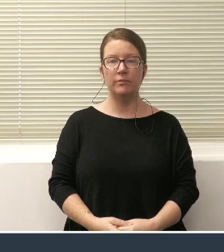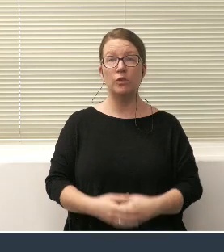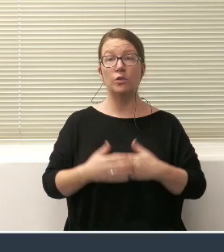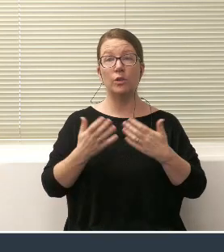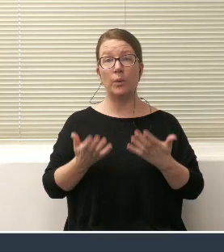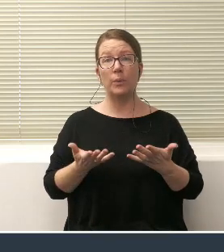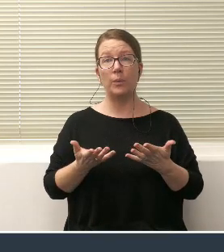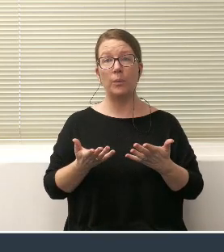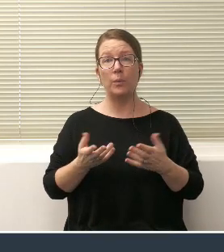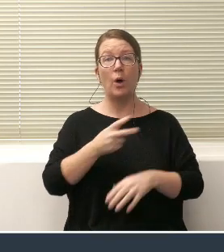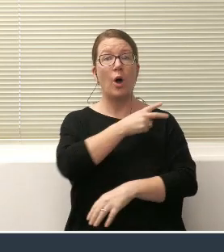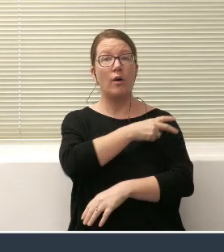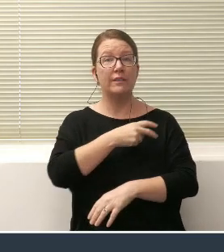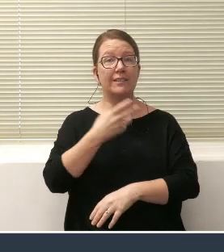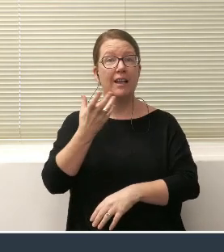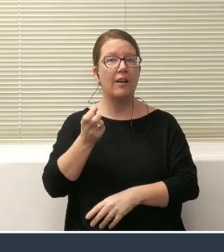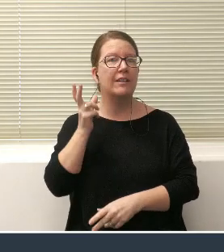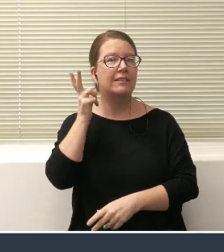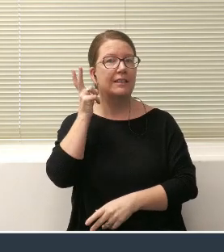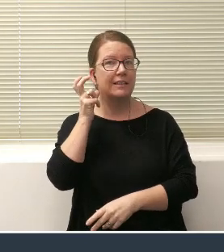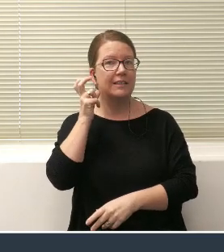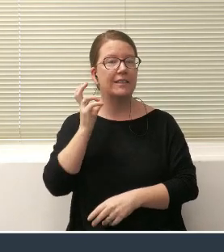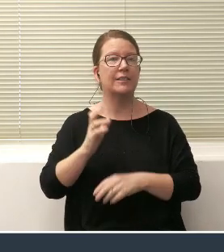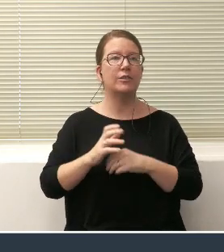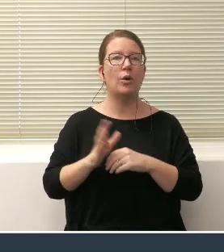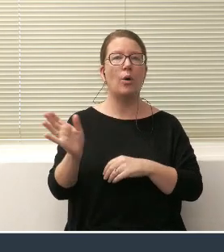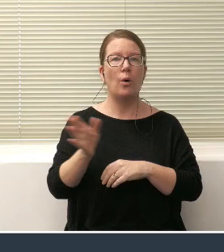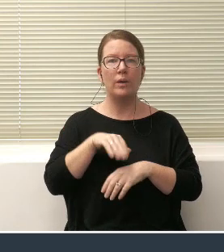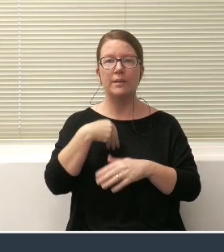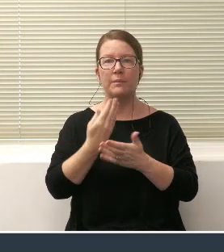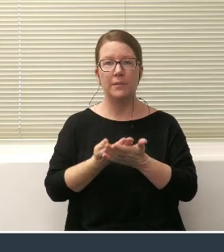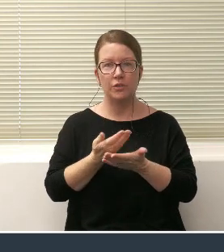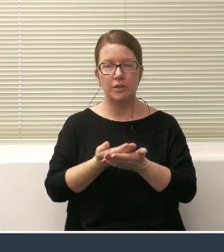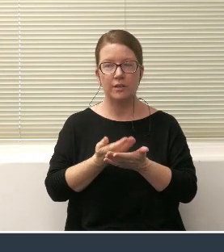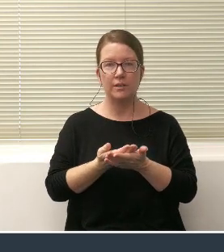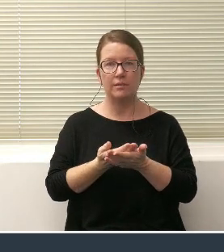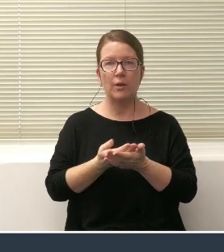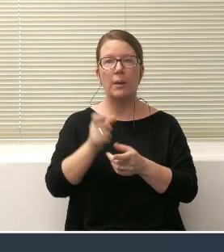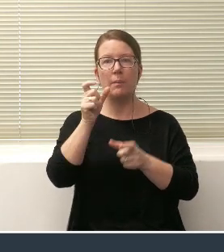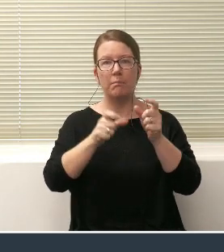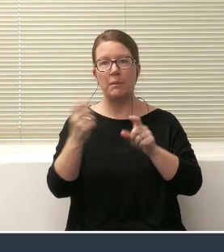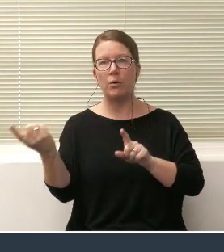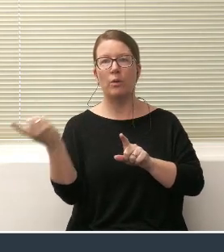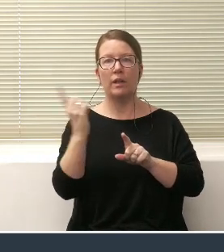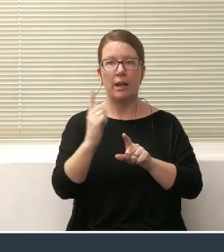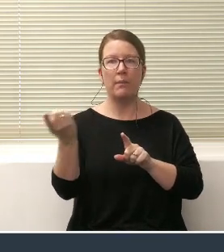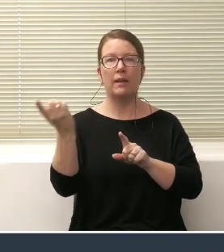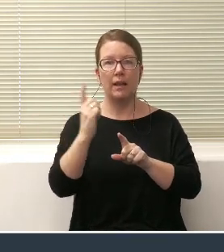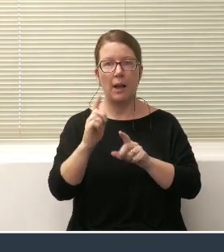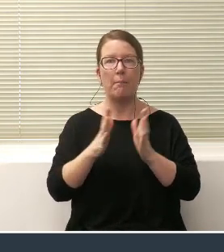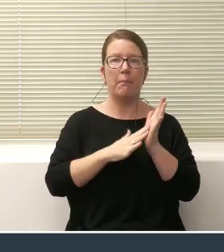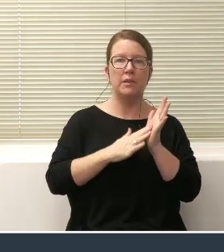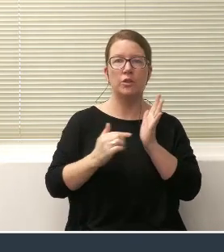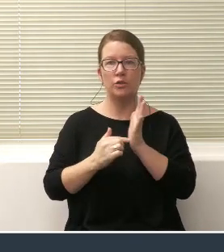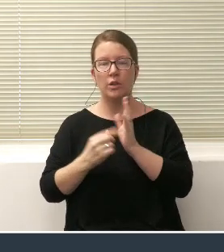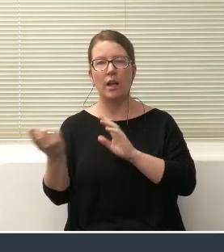So officers have listened to the submitters that we heard yesterday and the day before, and we've